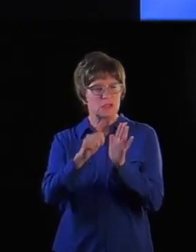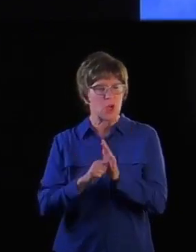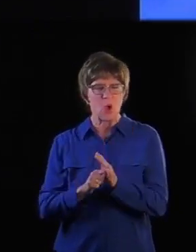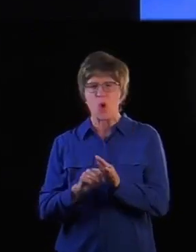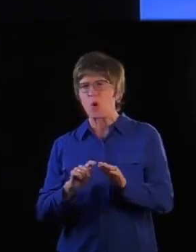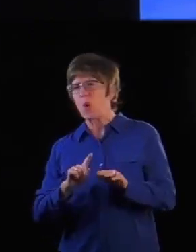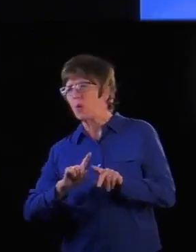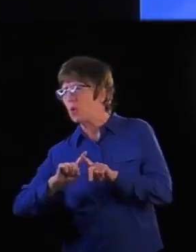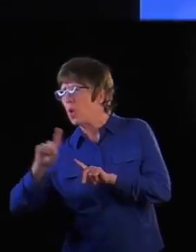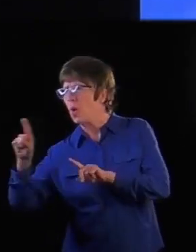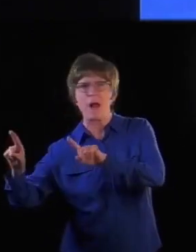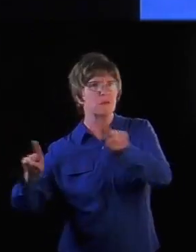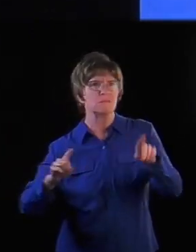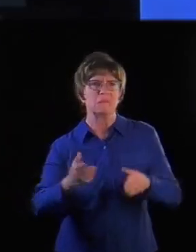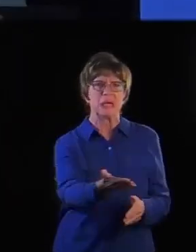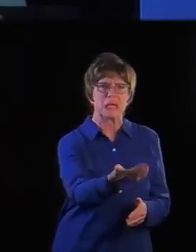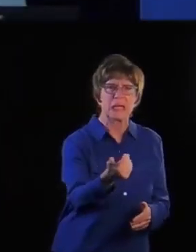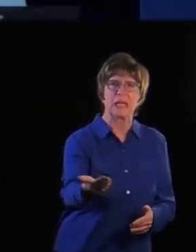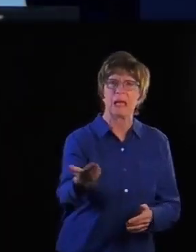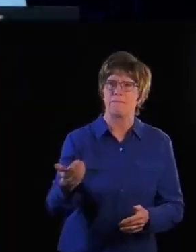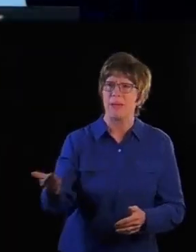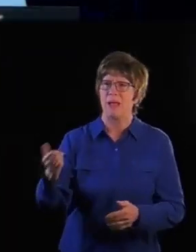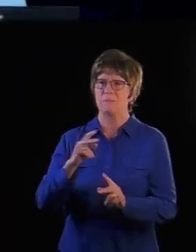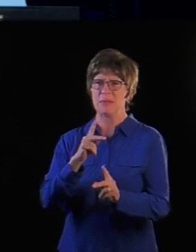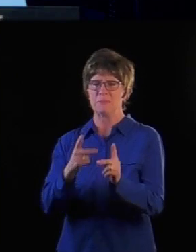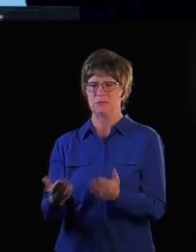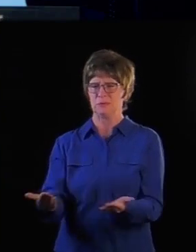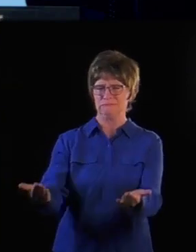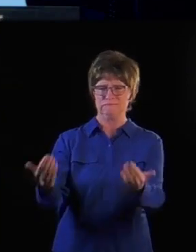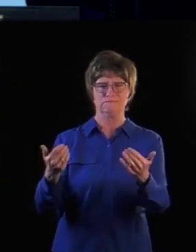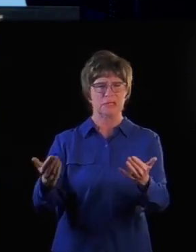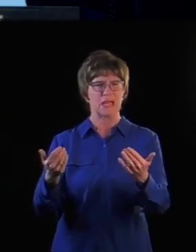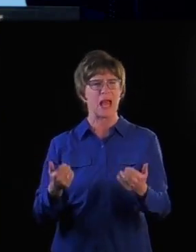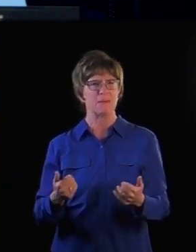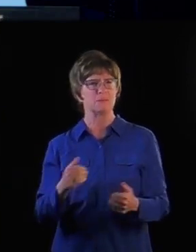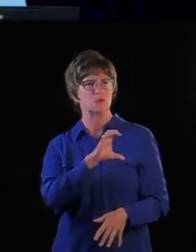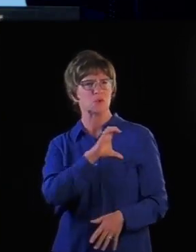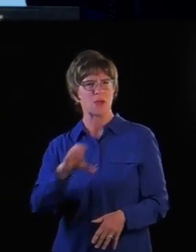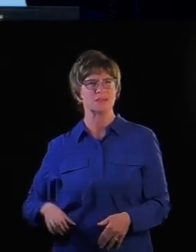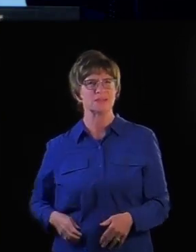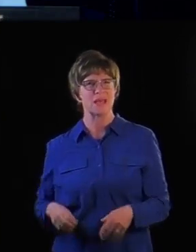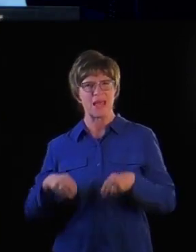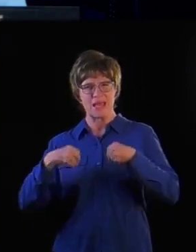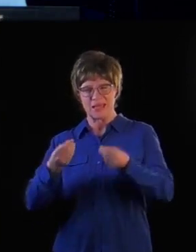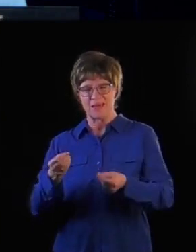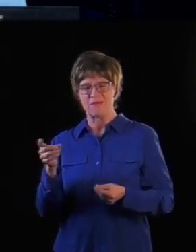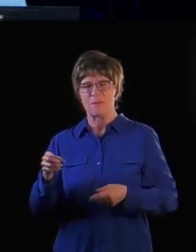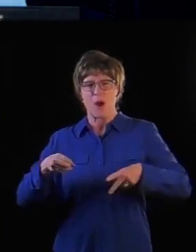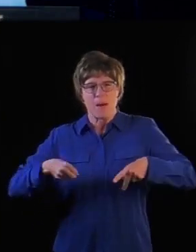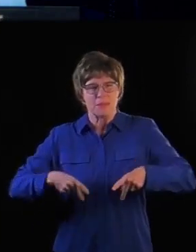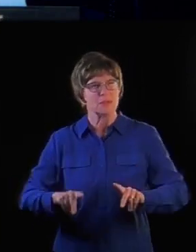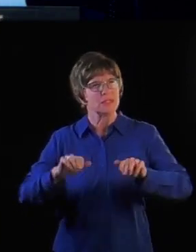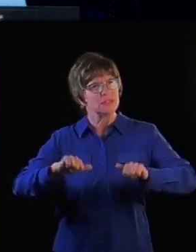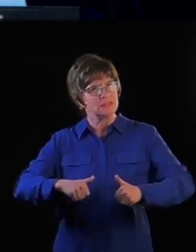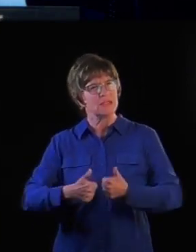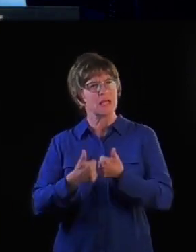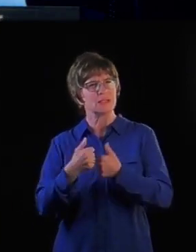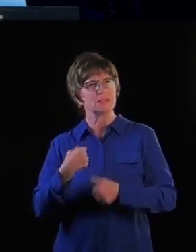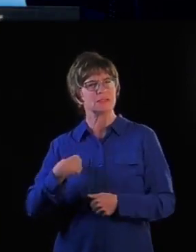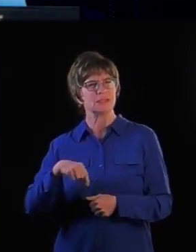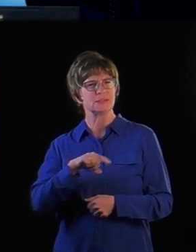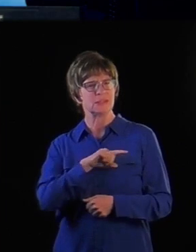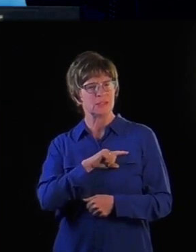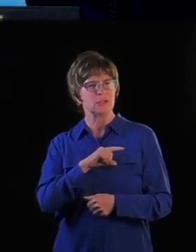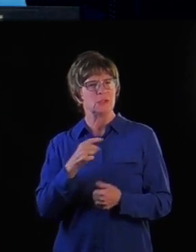byways and compel them to come in? In other words, give them opportunity. And so my challenge to us today, invite